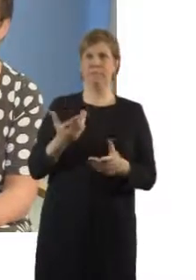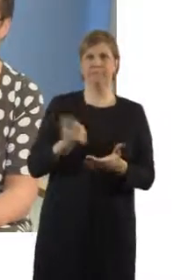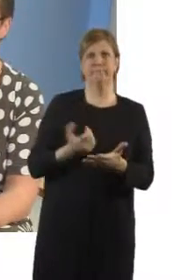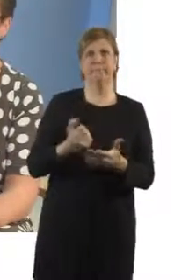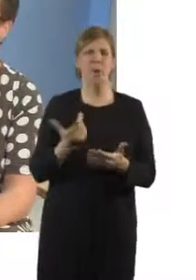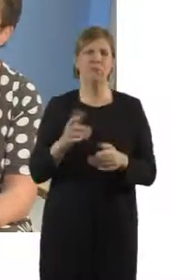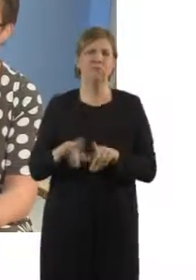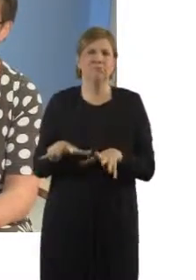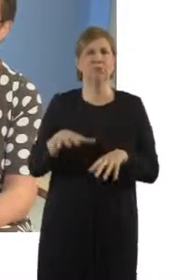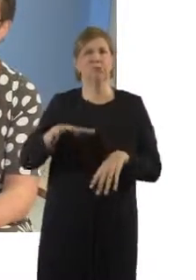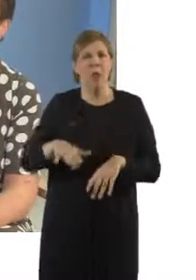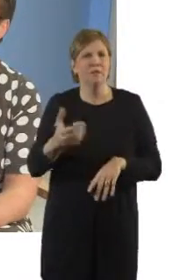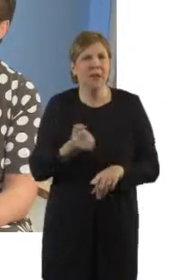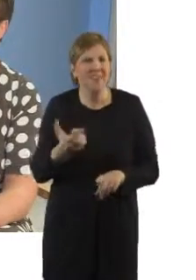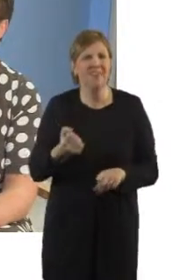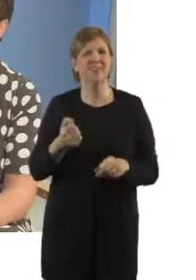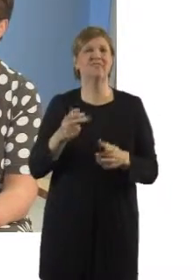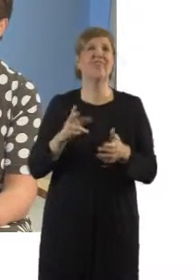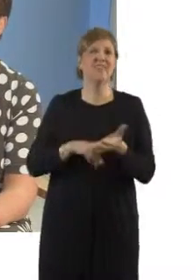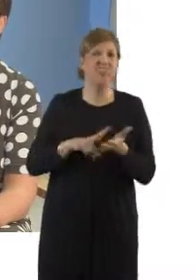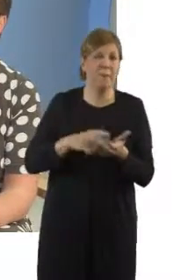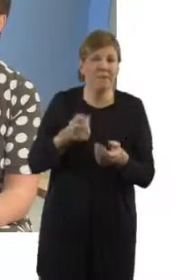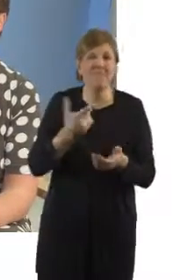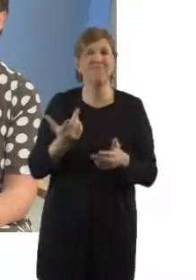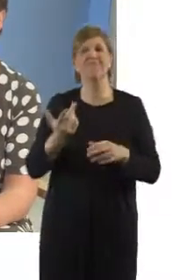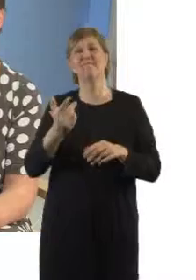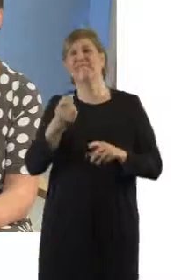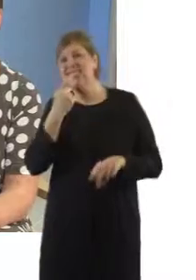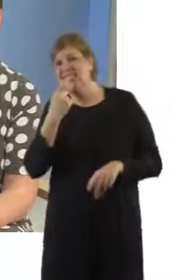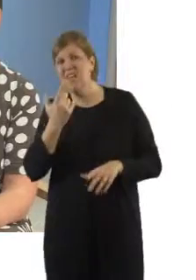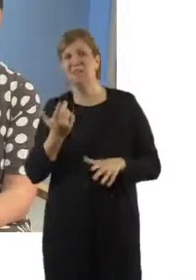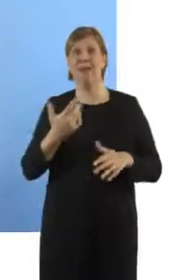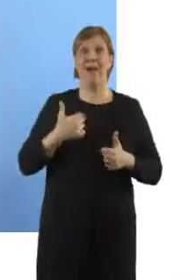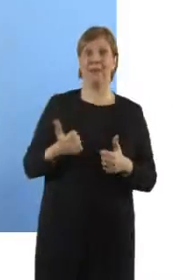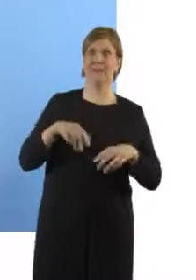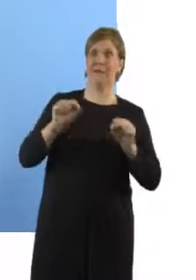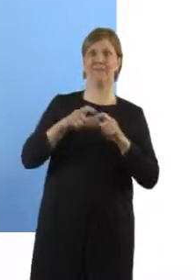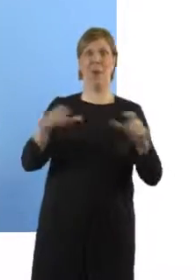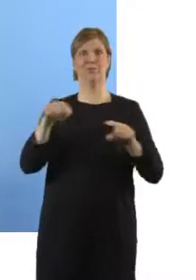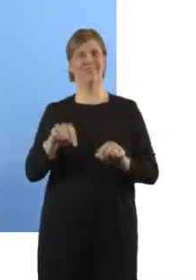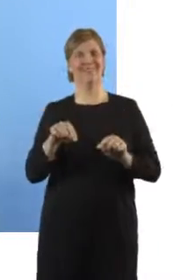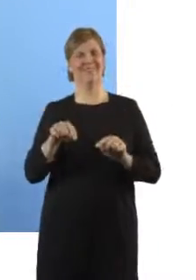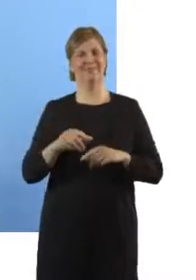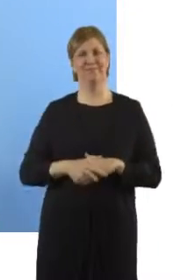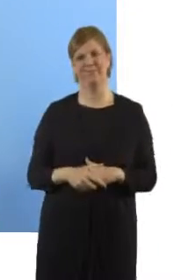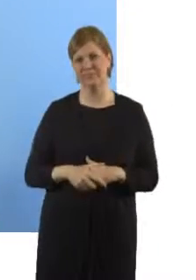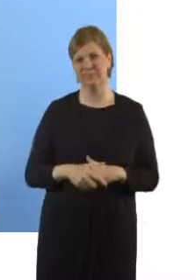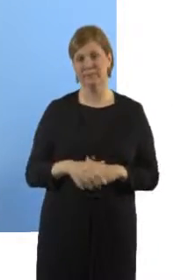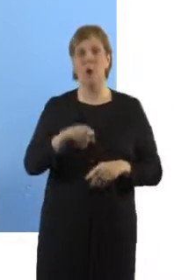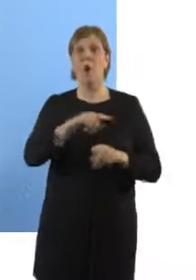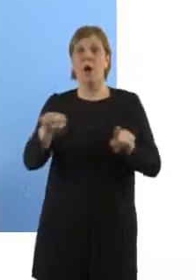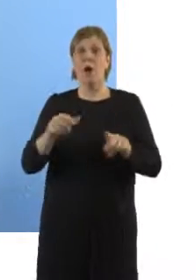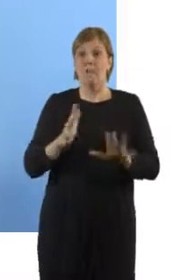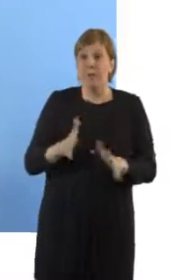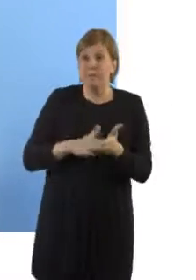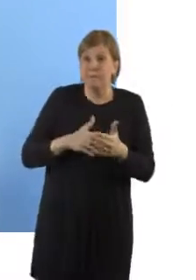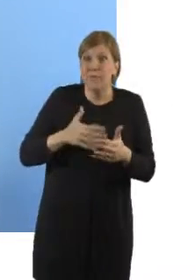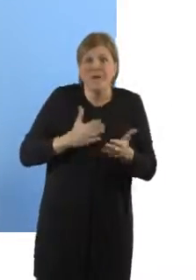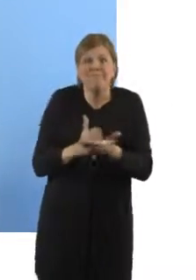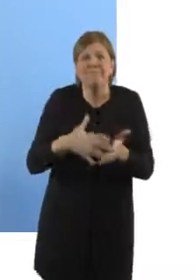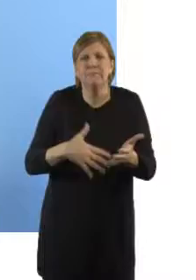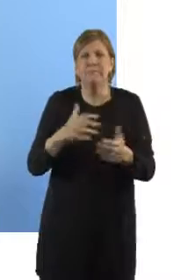child benefit, free vitamins, free dental treatment and Healthy Start vouchers. Mum's diet during pregnancy is obviously important,